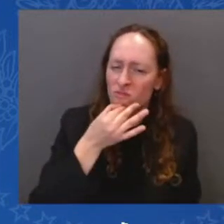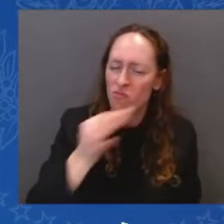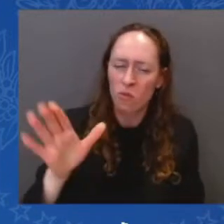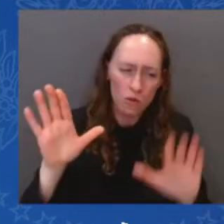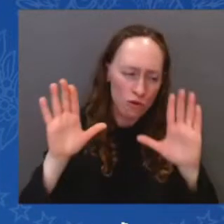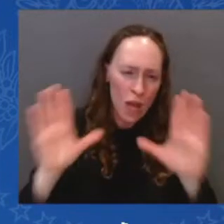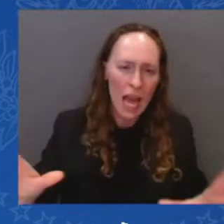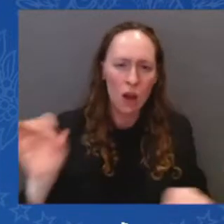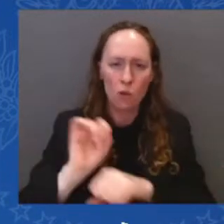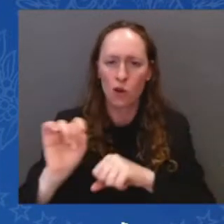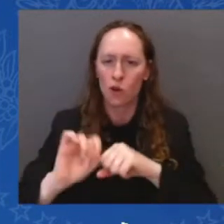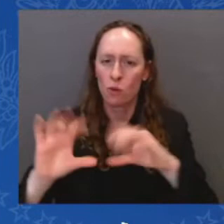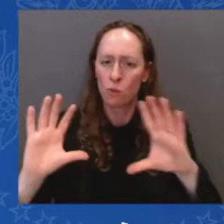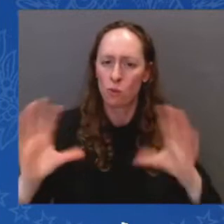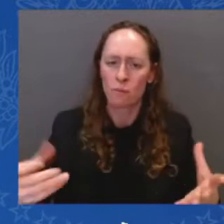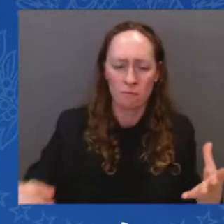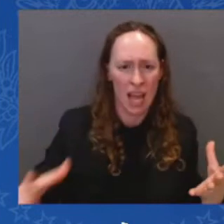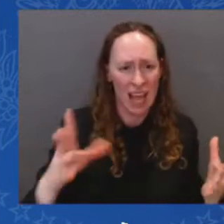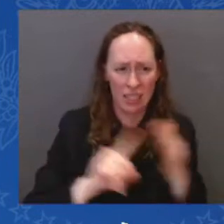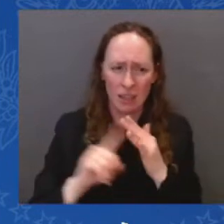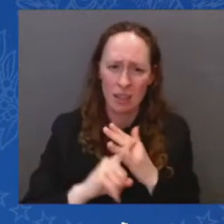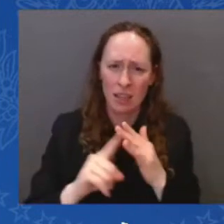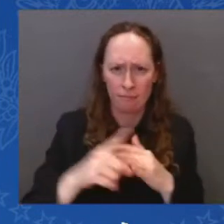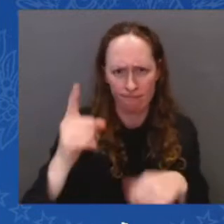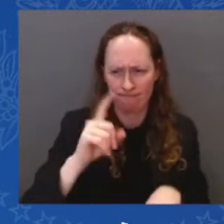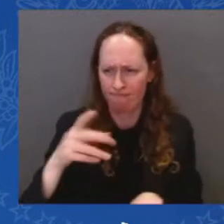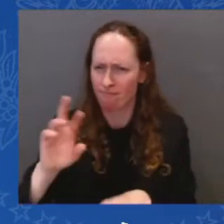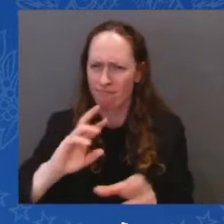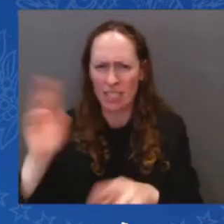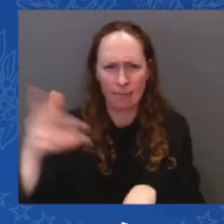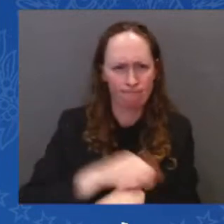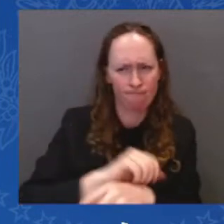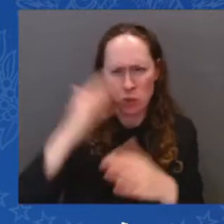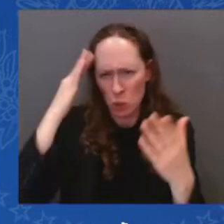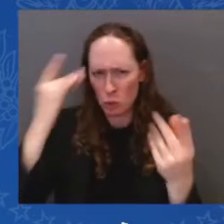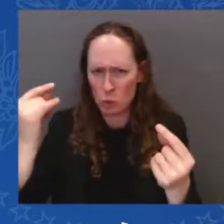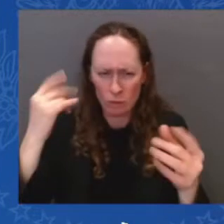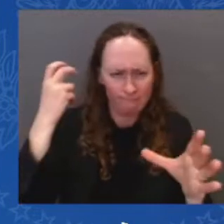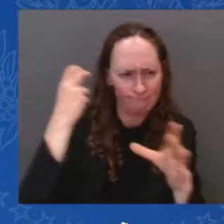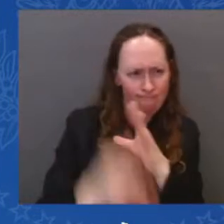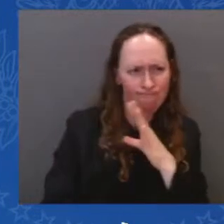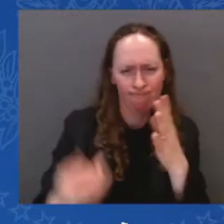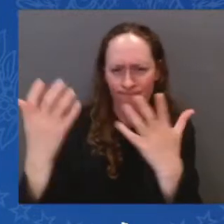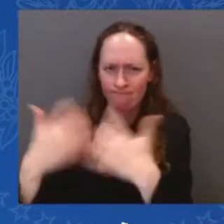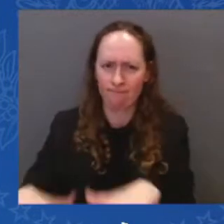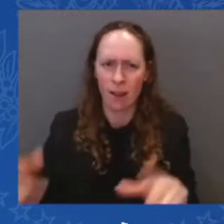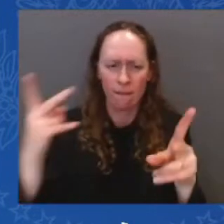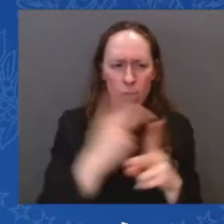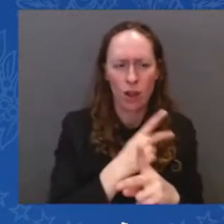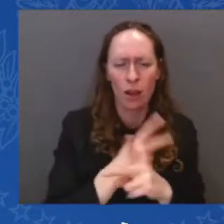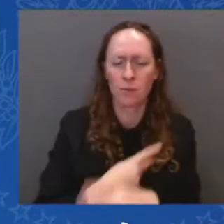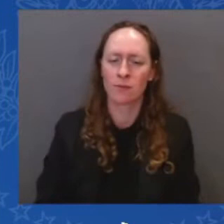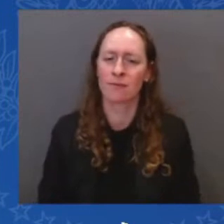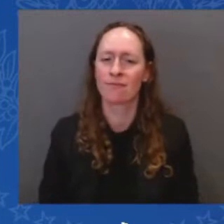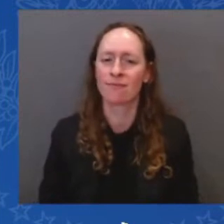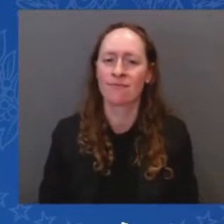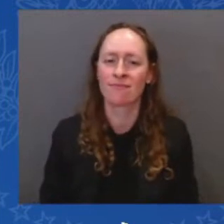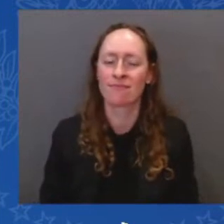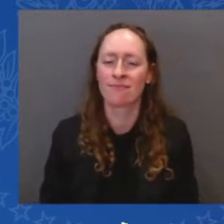Over the last 40-plus years, my thanks also goes to all my former commanding officers